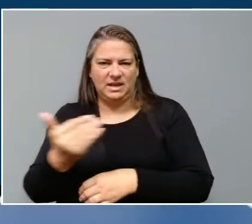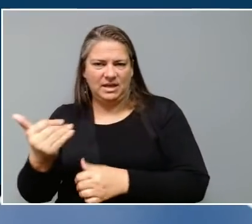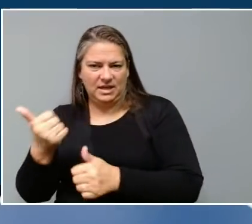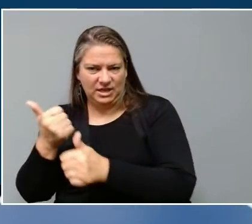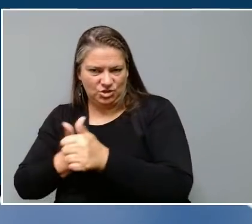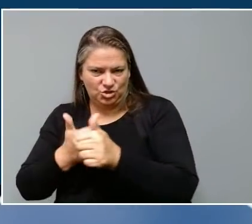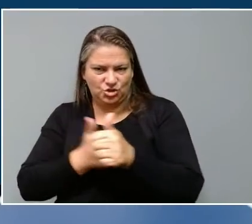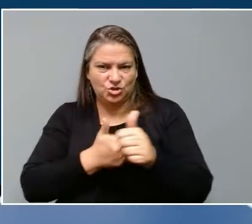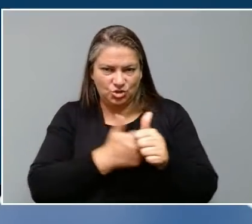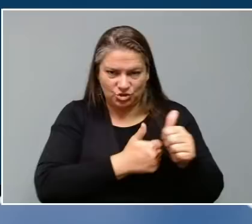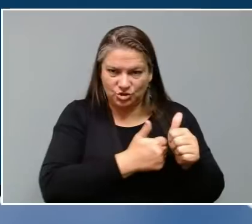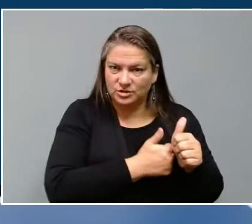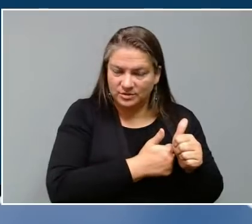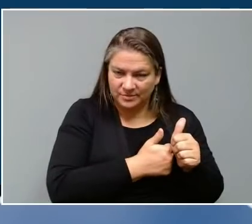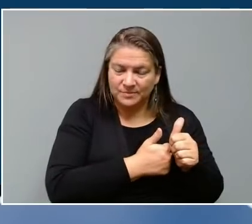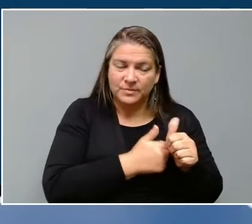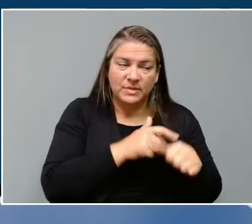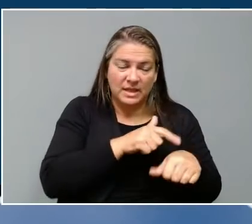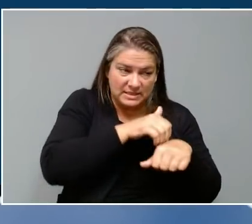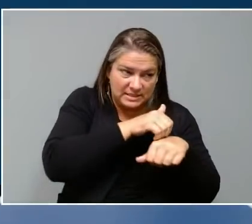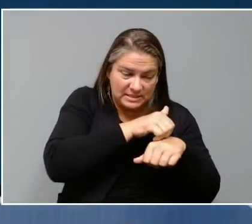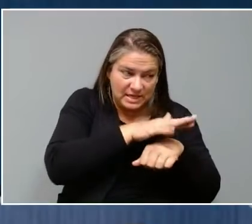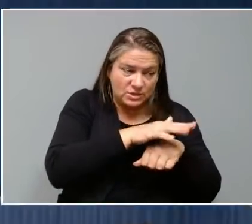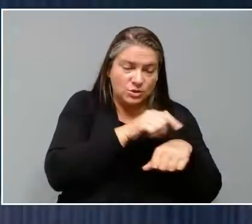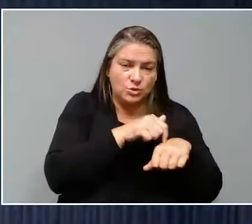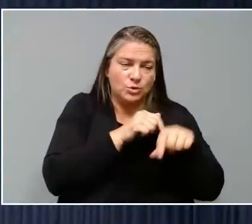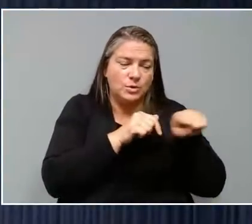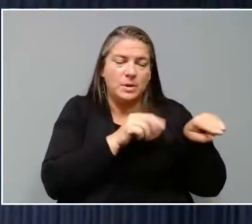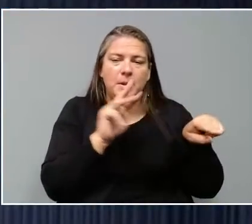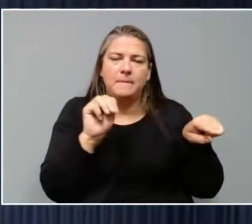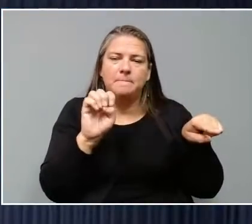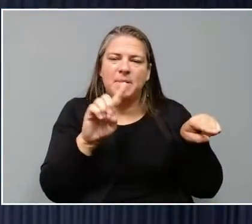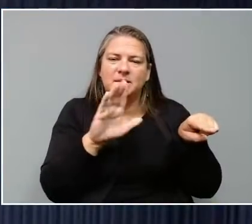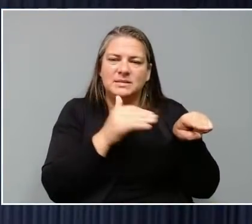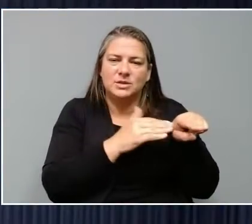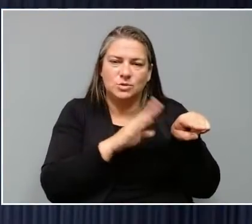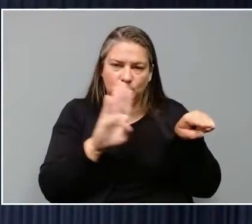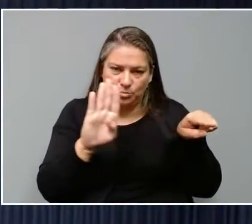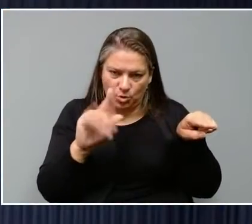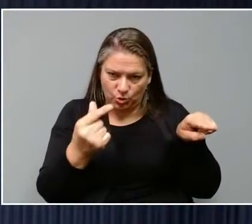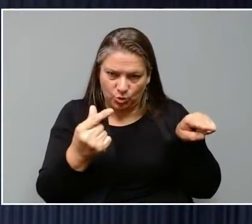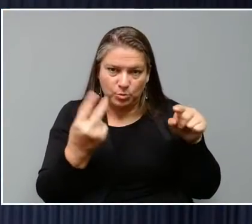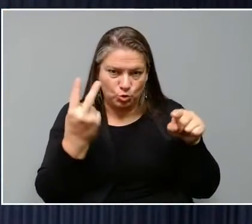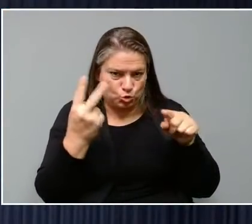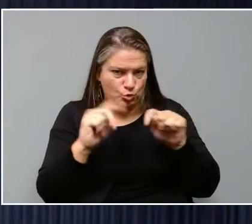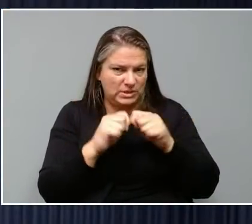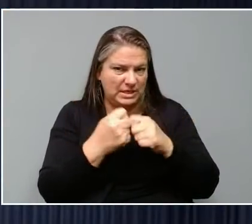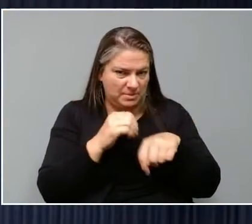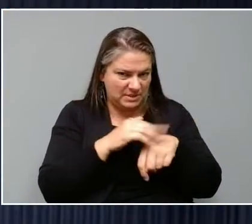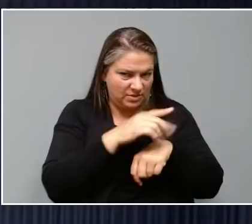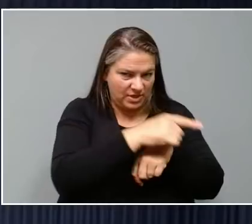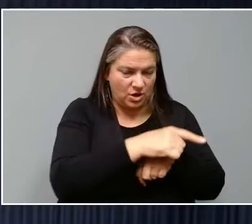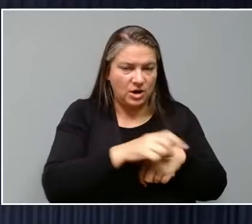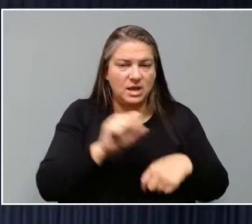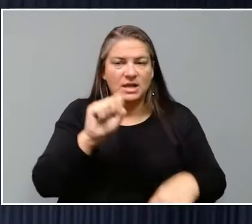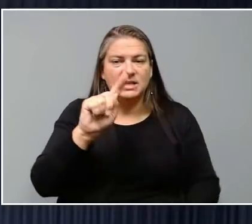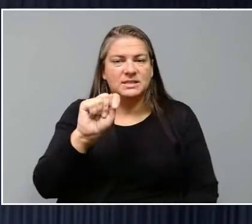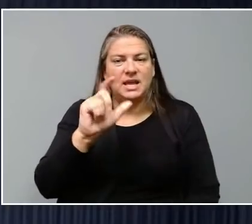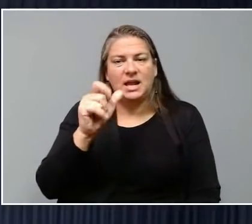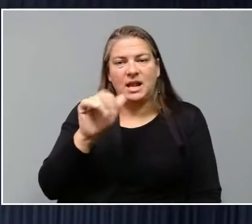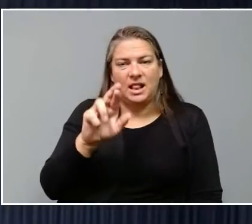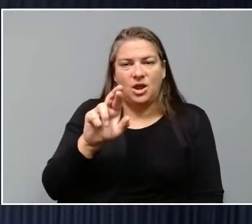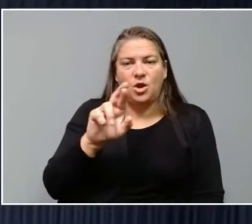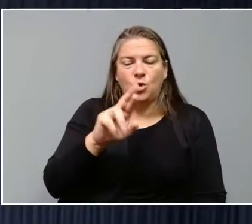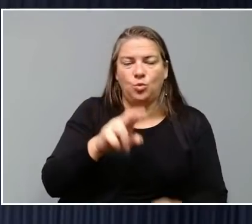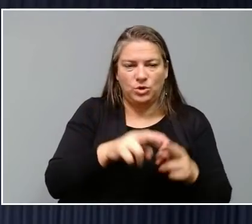The locations that they started at are Med Center Bowling Green. There are 2 teams there. St. Clair Regional Center in Moorhead, 1